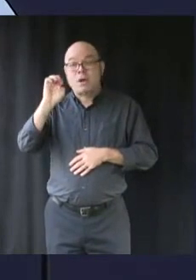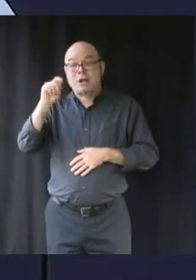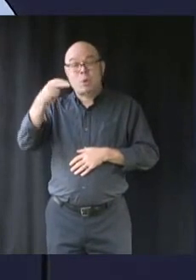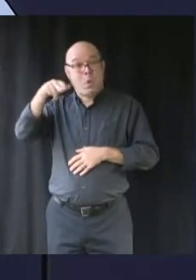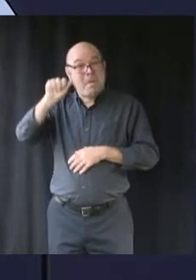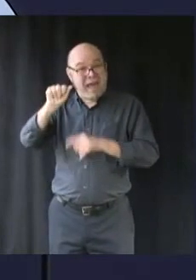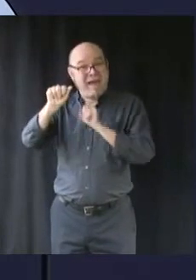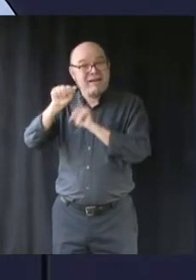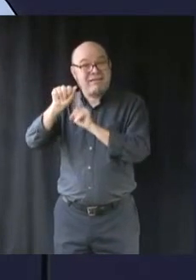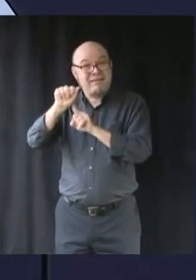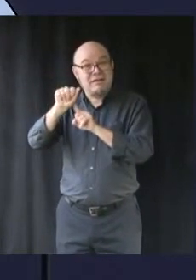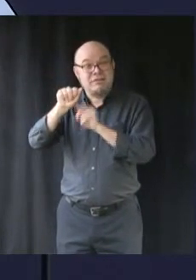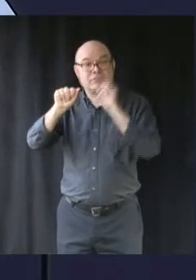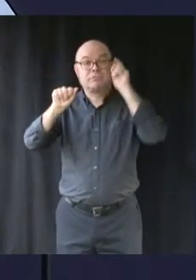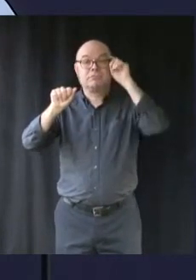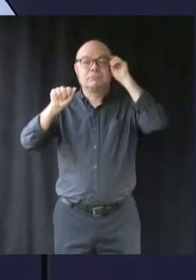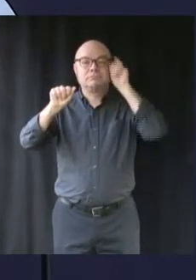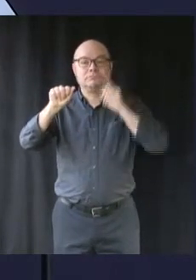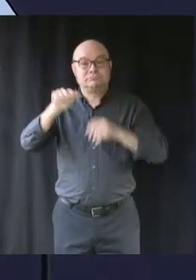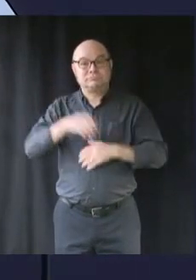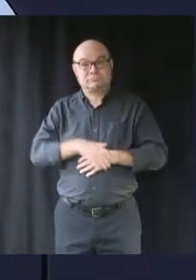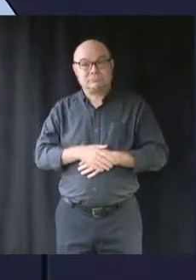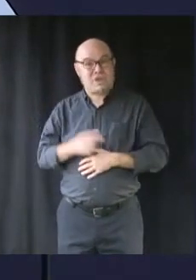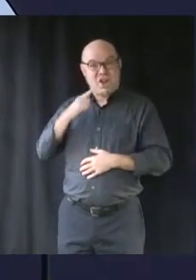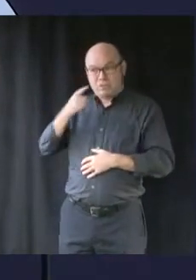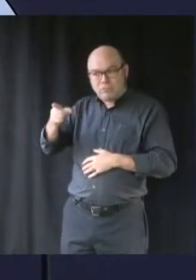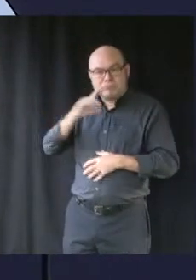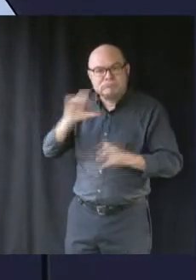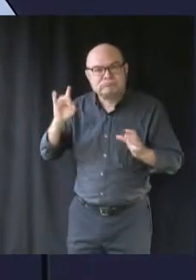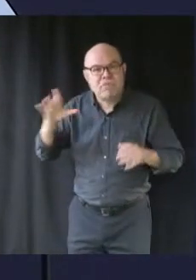Whenever we hear that kind of poisonous hatred,